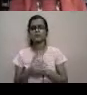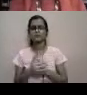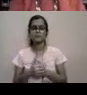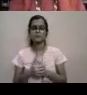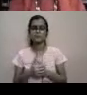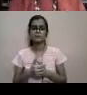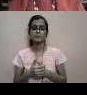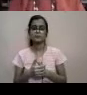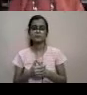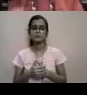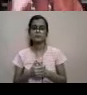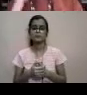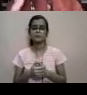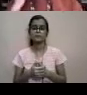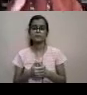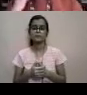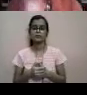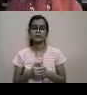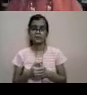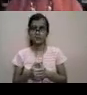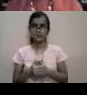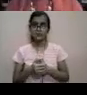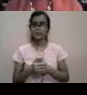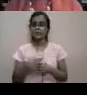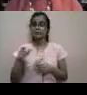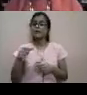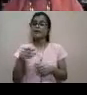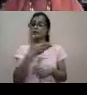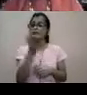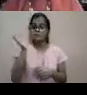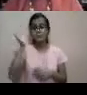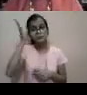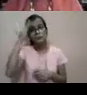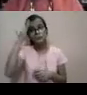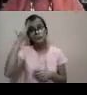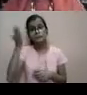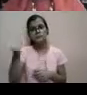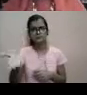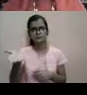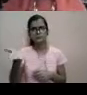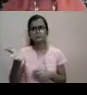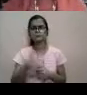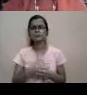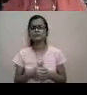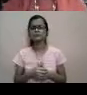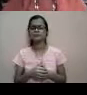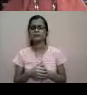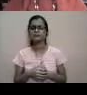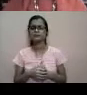Taking their cue, but in the United States, it has a particularly